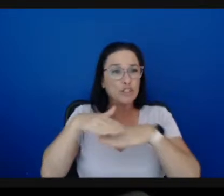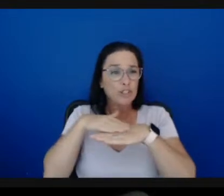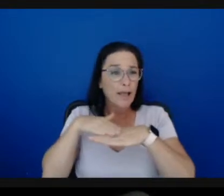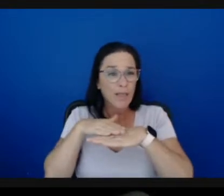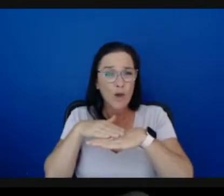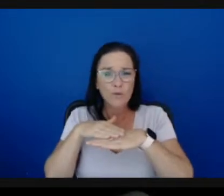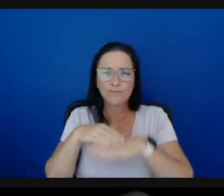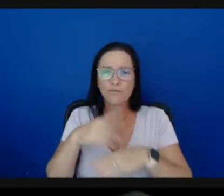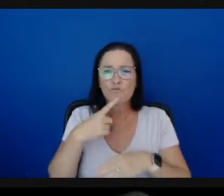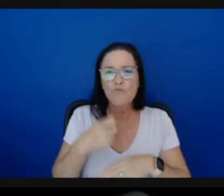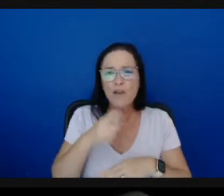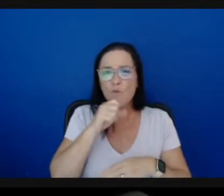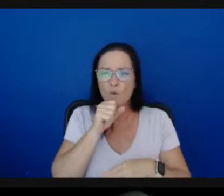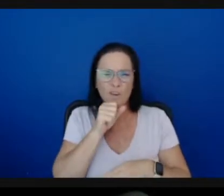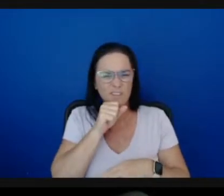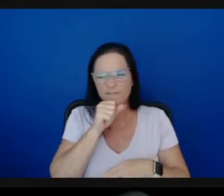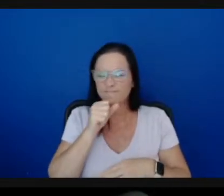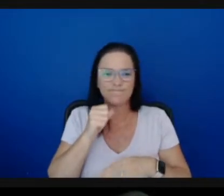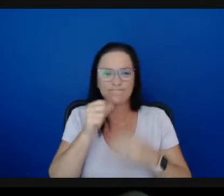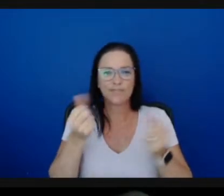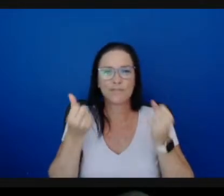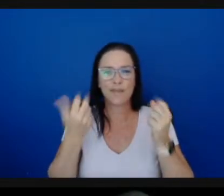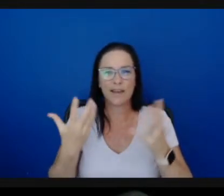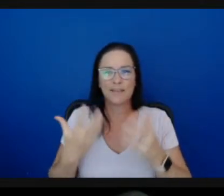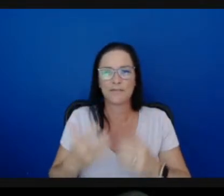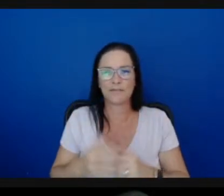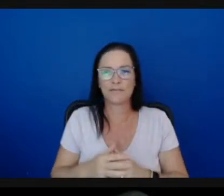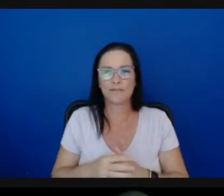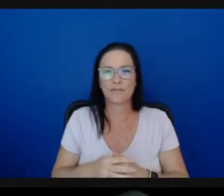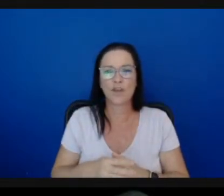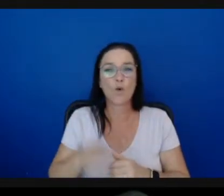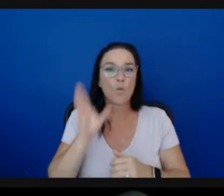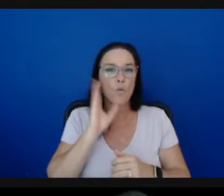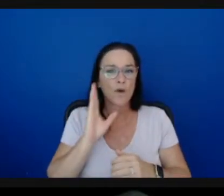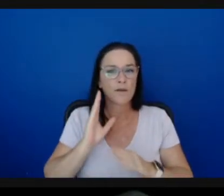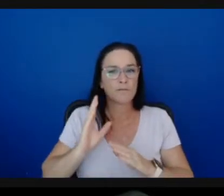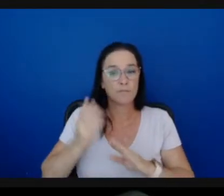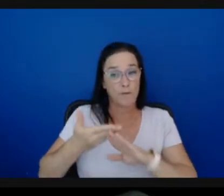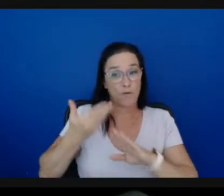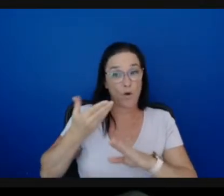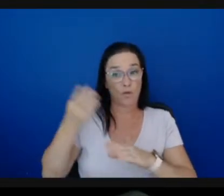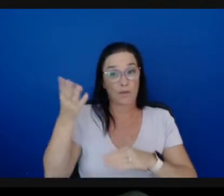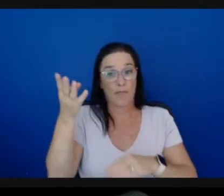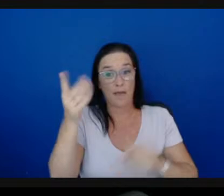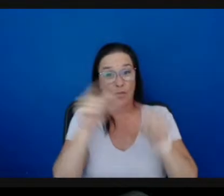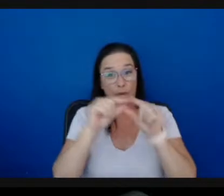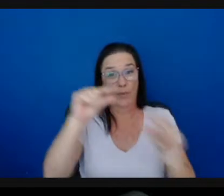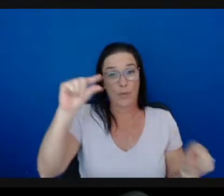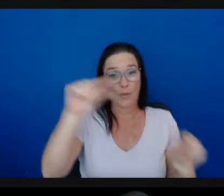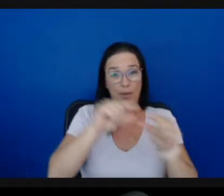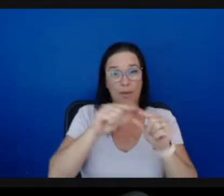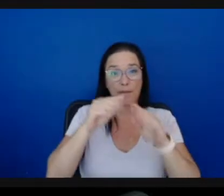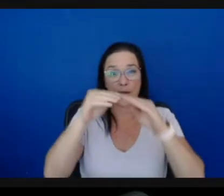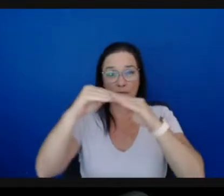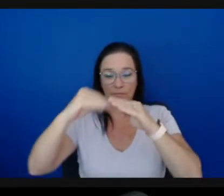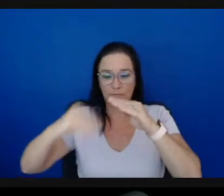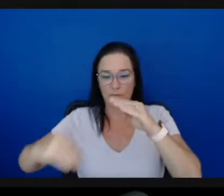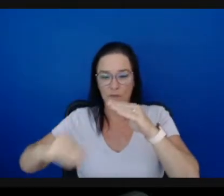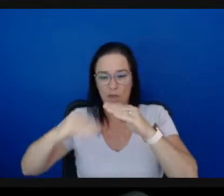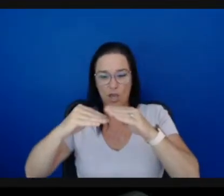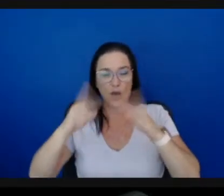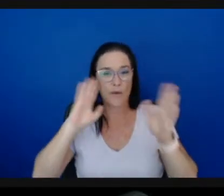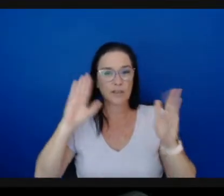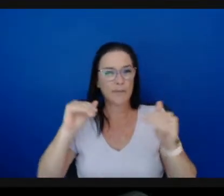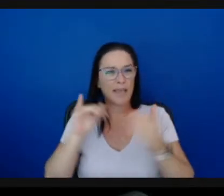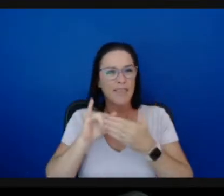and orange, not a whole lot. You see the pathway would have been here, so you can expect adjustments anywhere oceanwards from here. The red